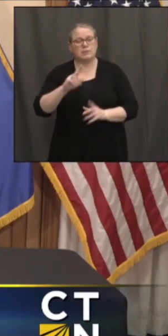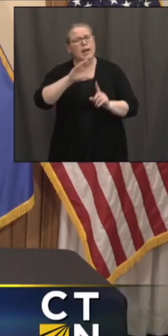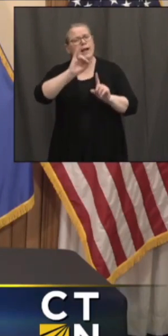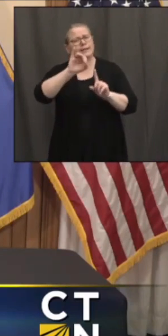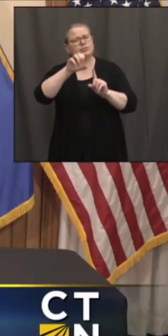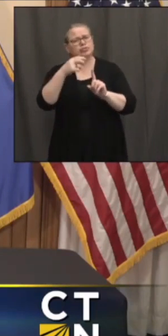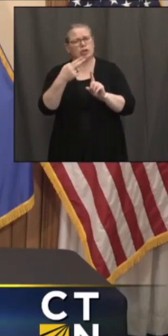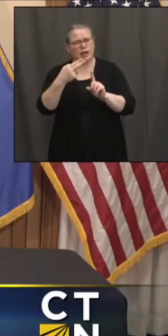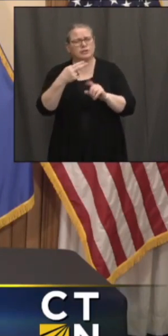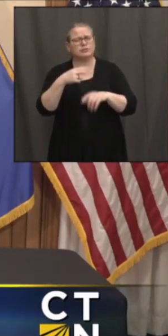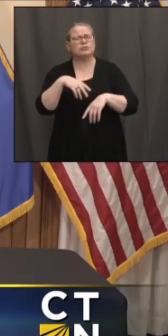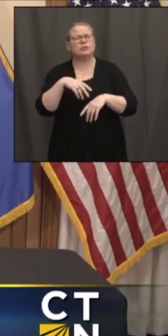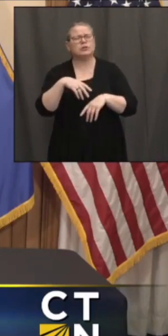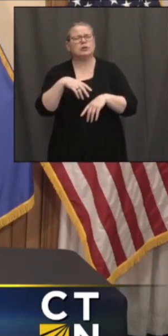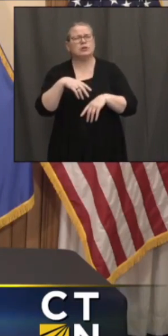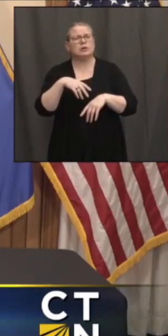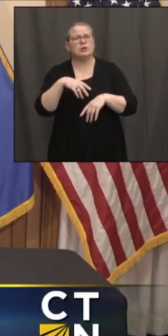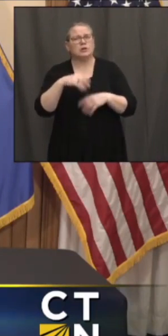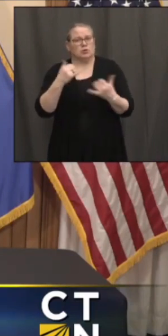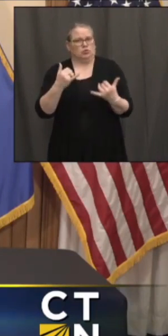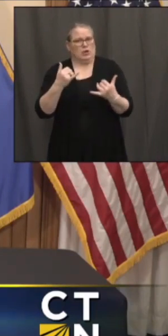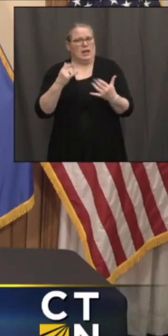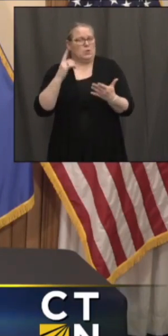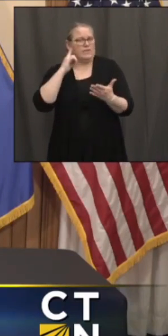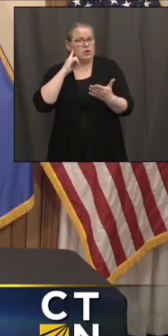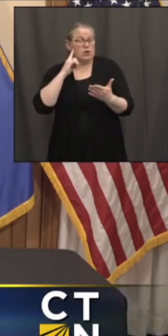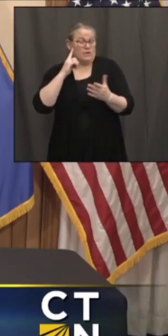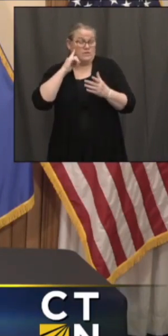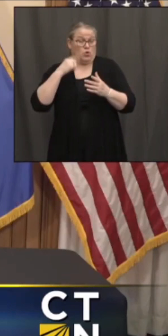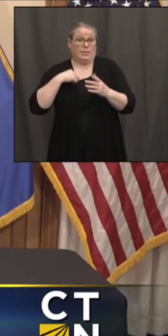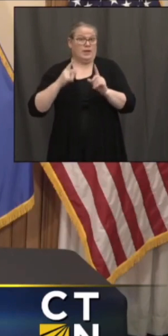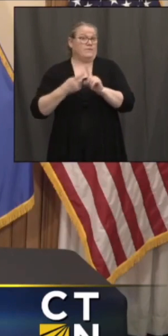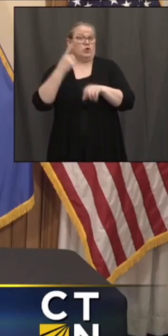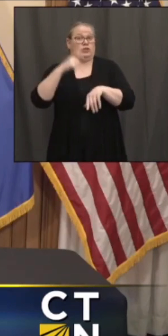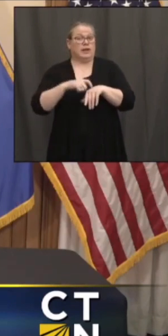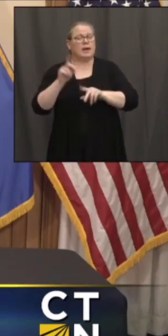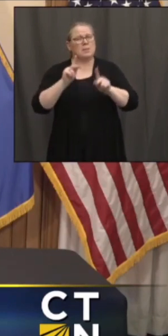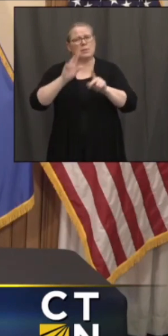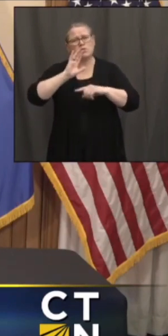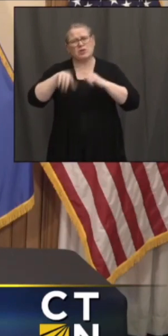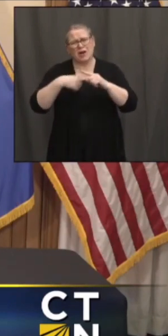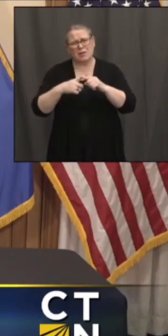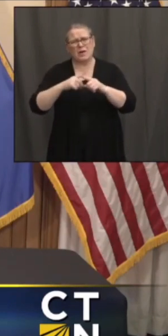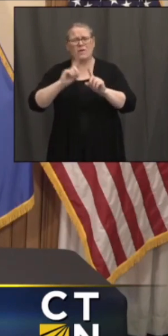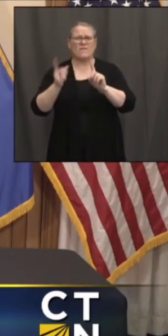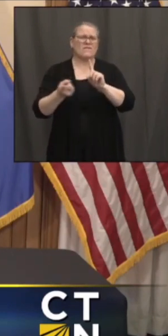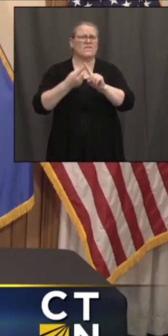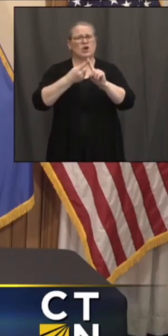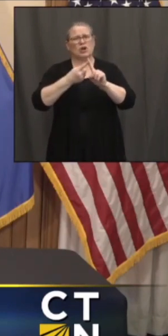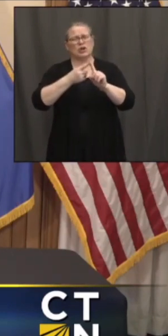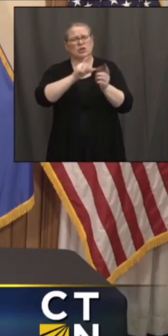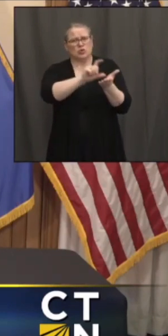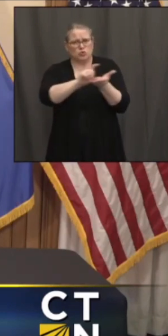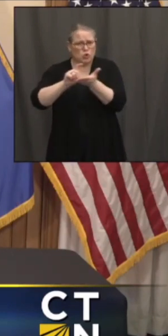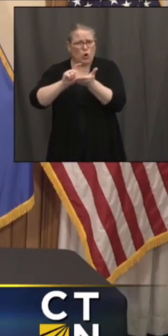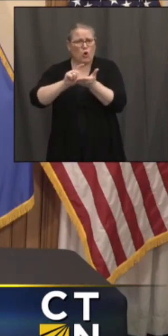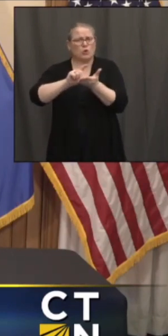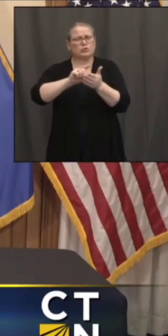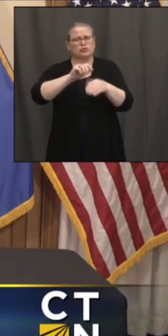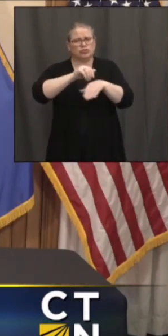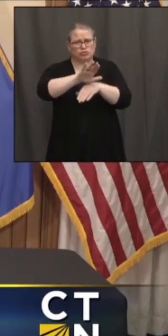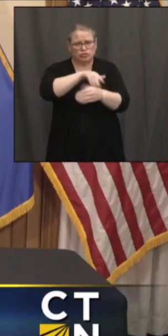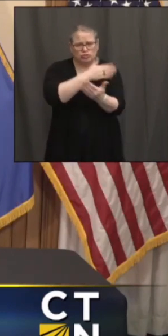I guess for the first time for me, at least to my ear, people were talking about shipments of first doses and second doses. So are we